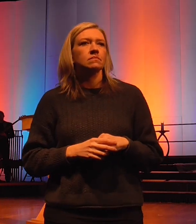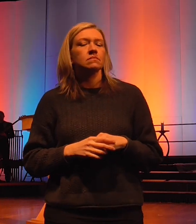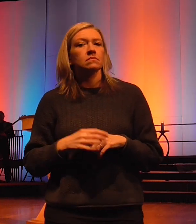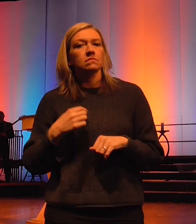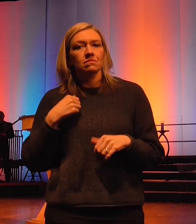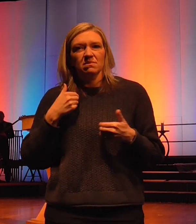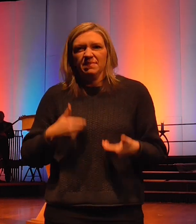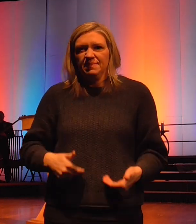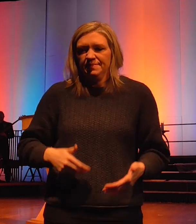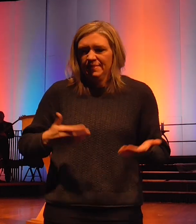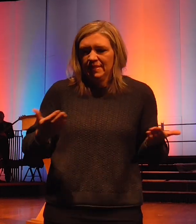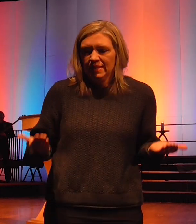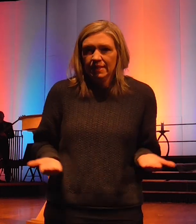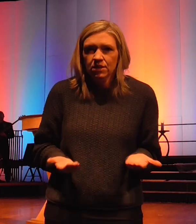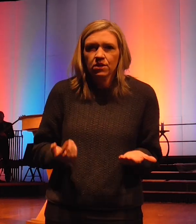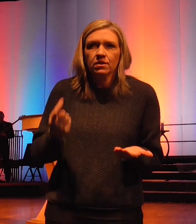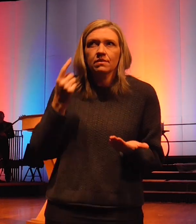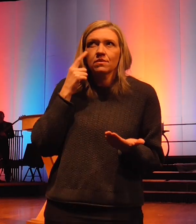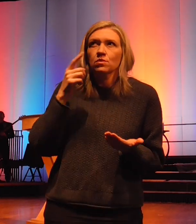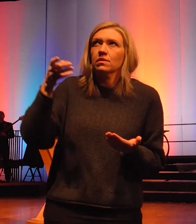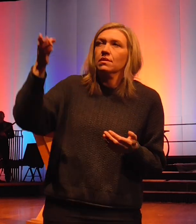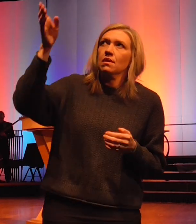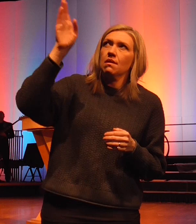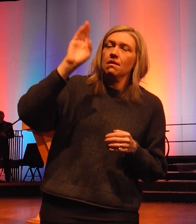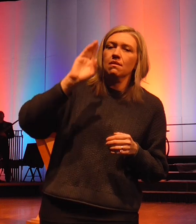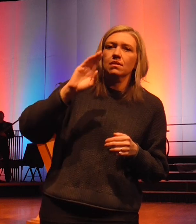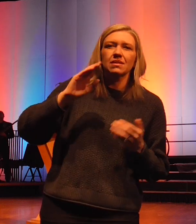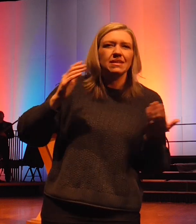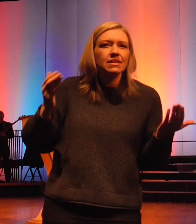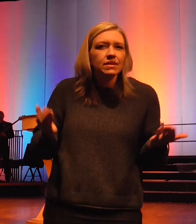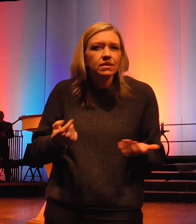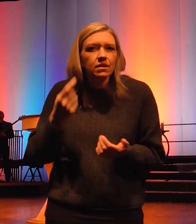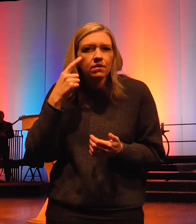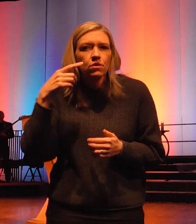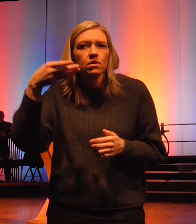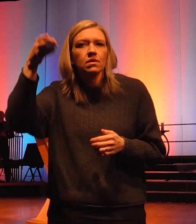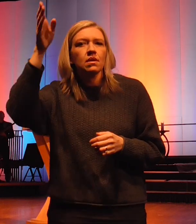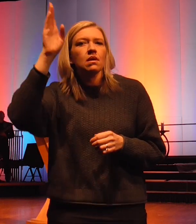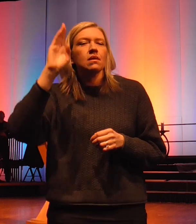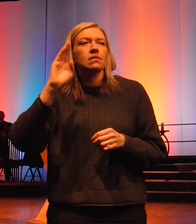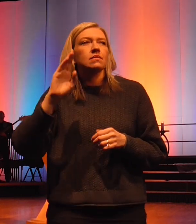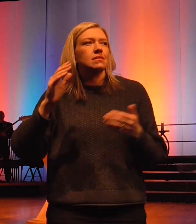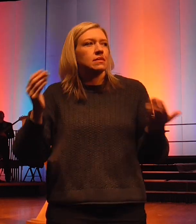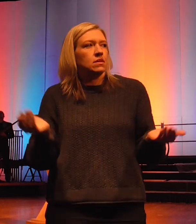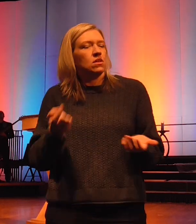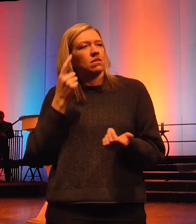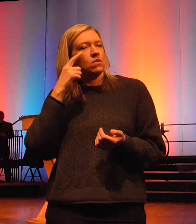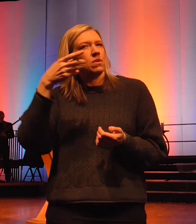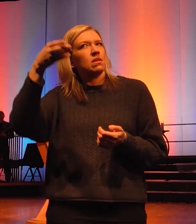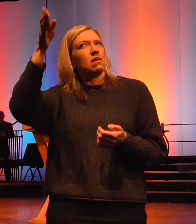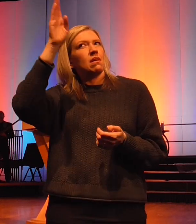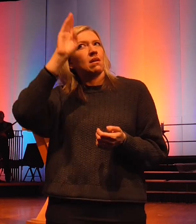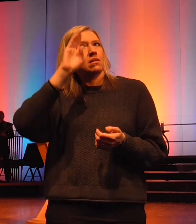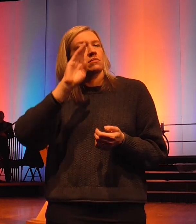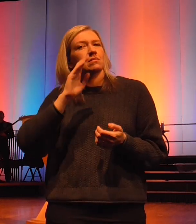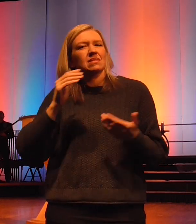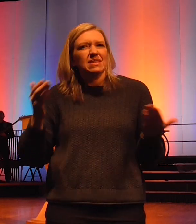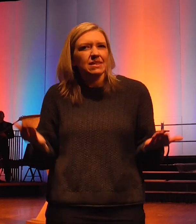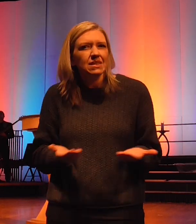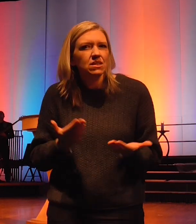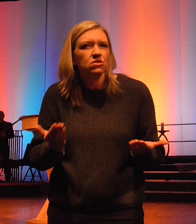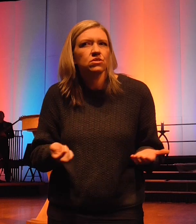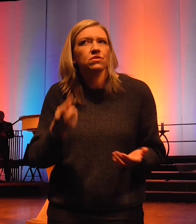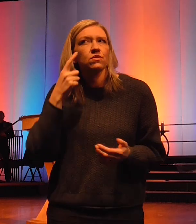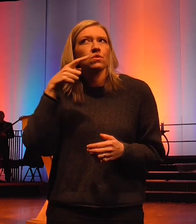I am here for God, here for God, here for God, oh, here for